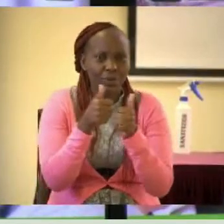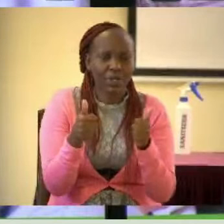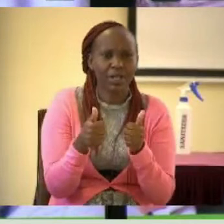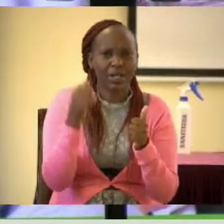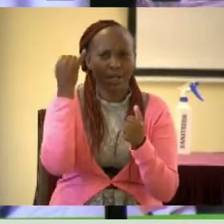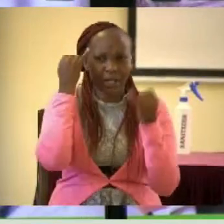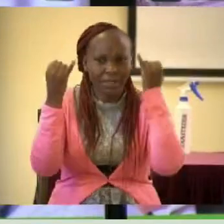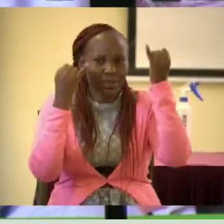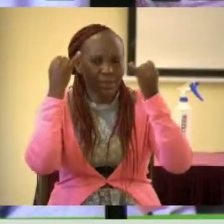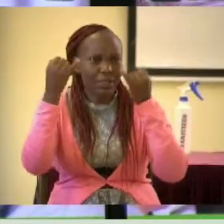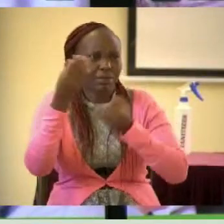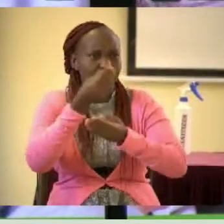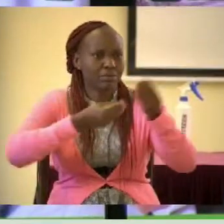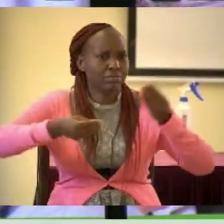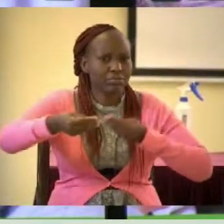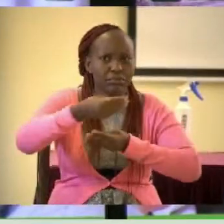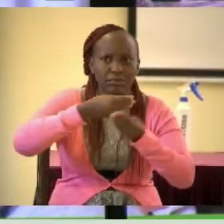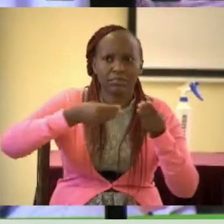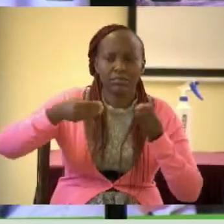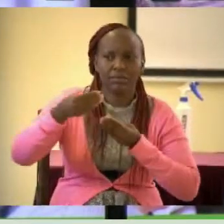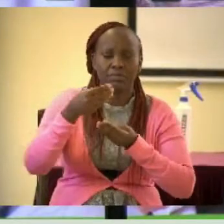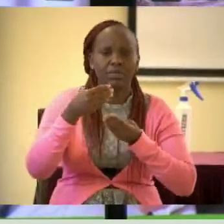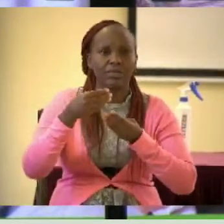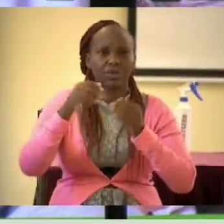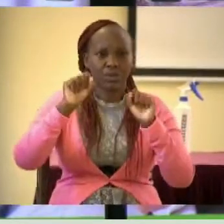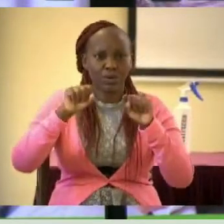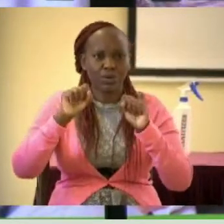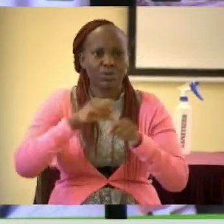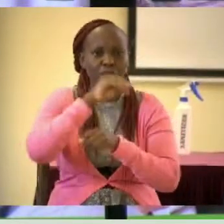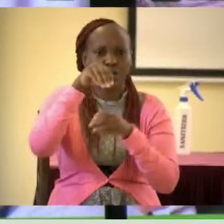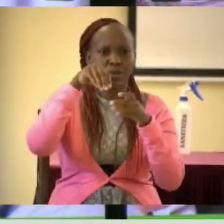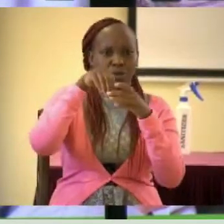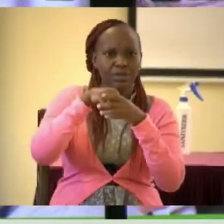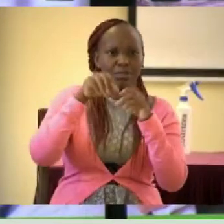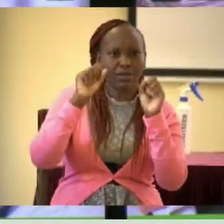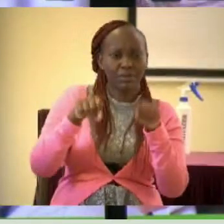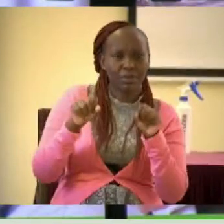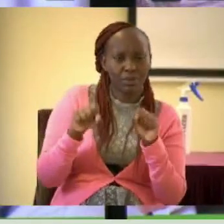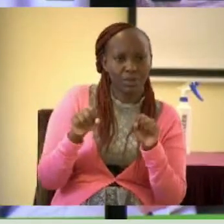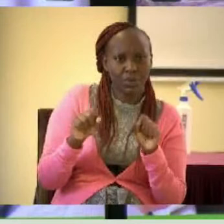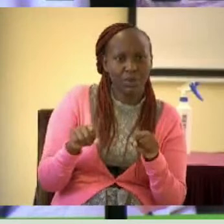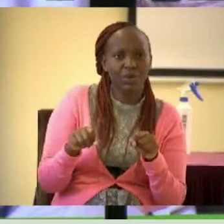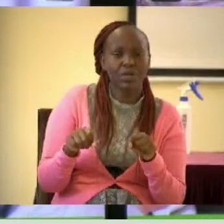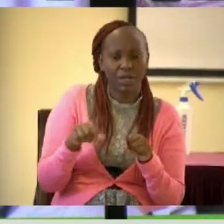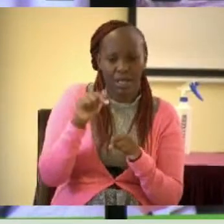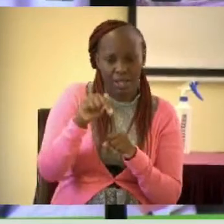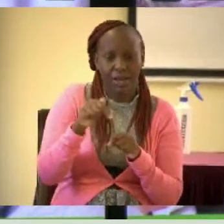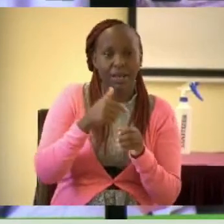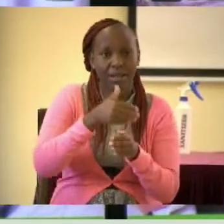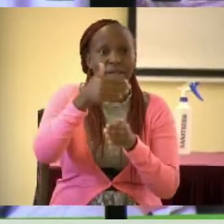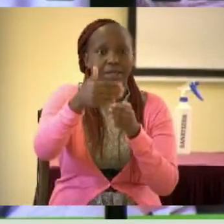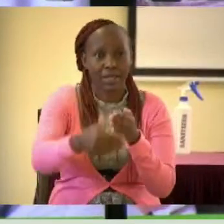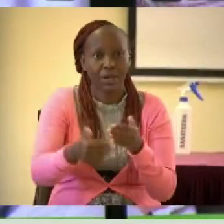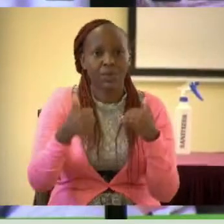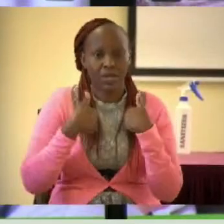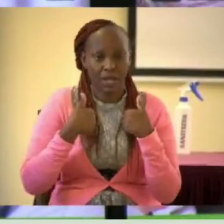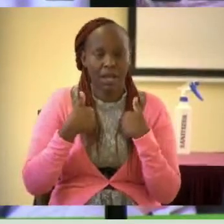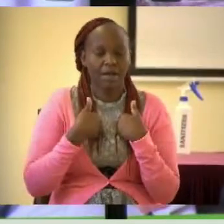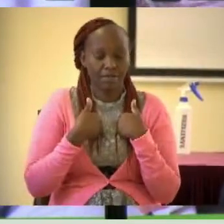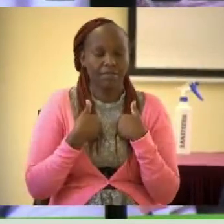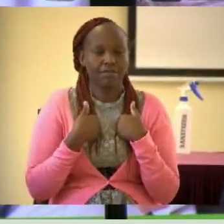are exchanged, and they'll be as inclusive as possible, and that at the end, we shall have an